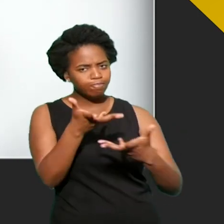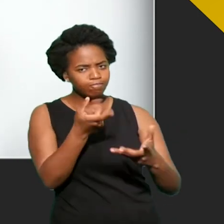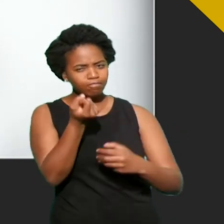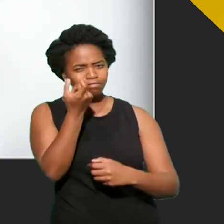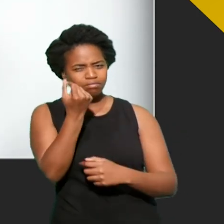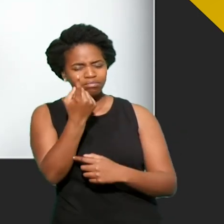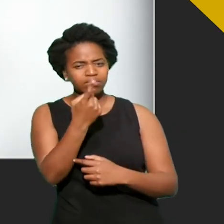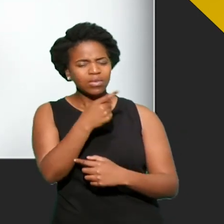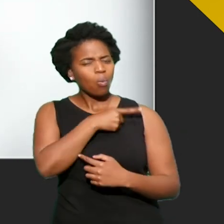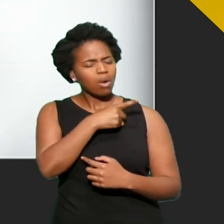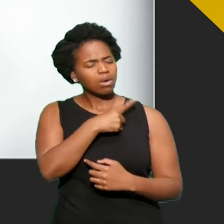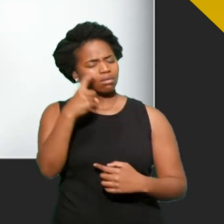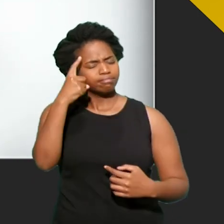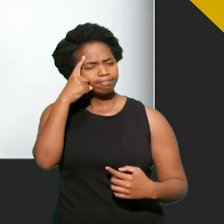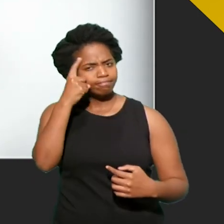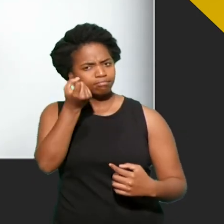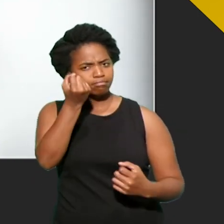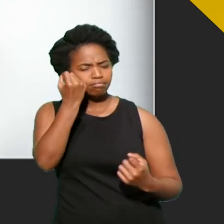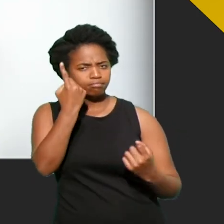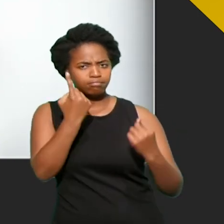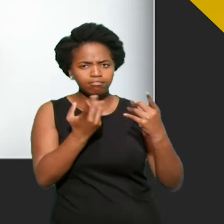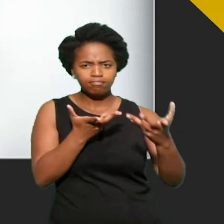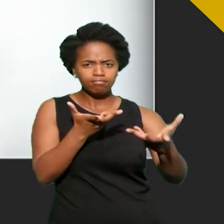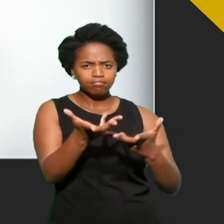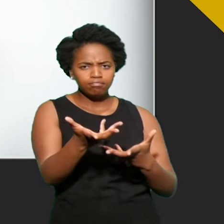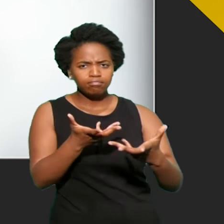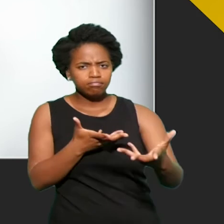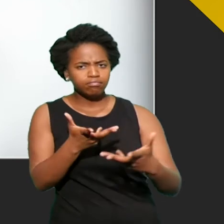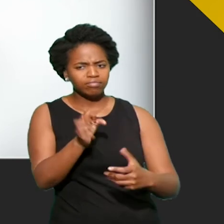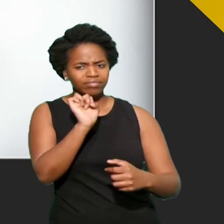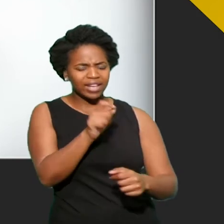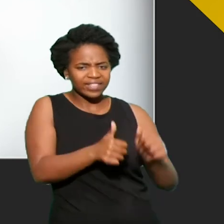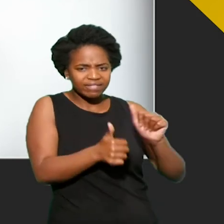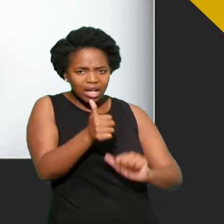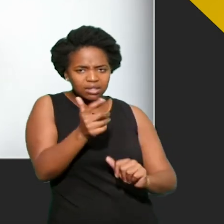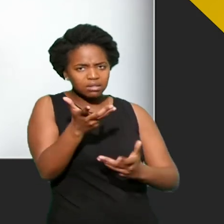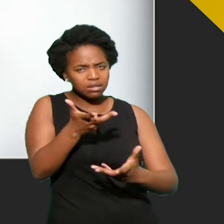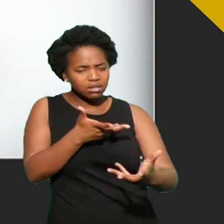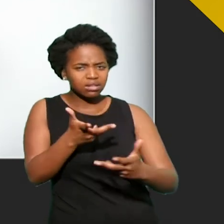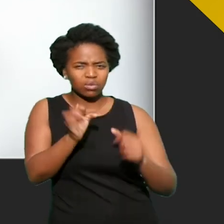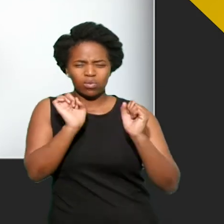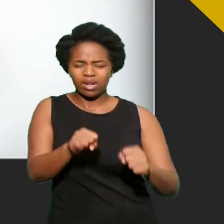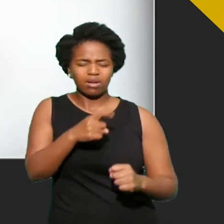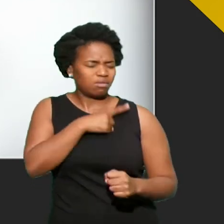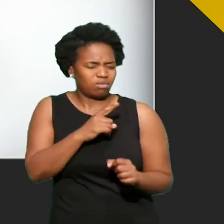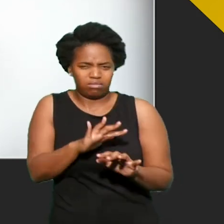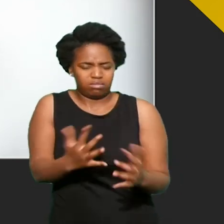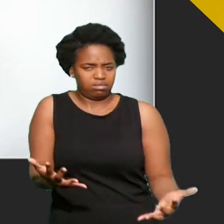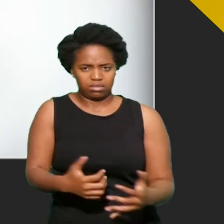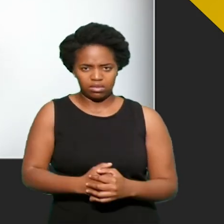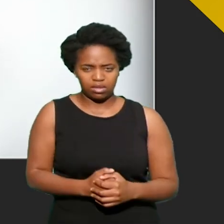is the ability to reason and engage with each other? We have